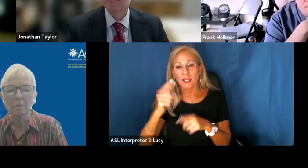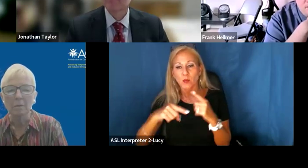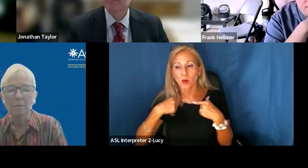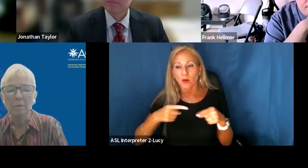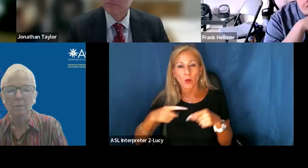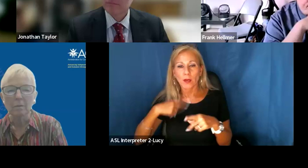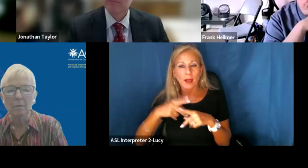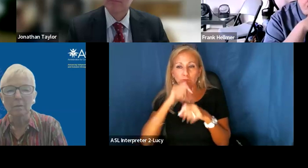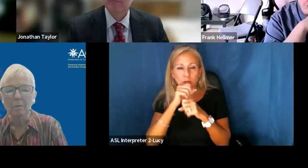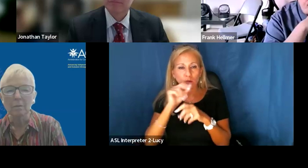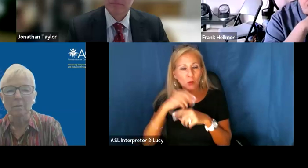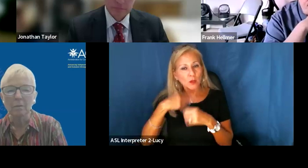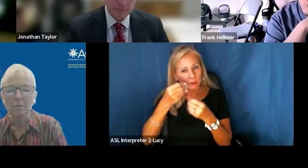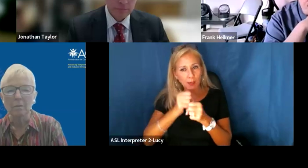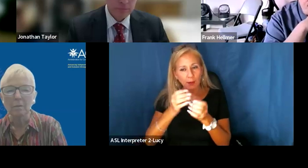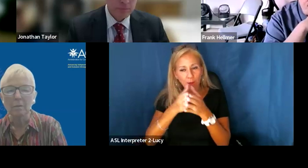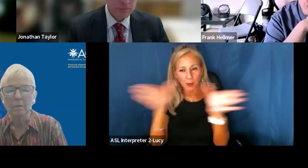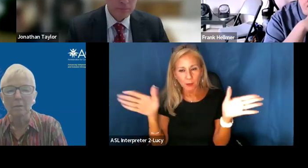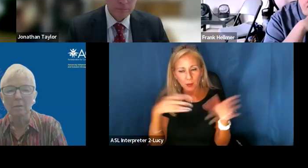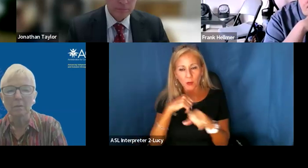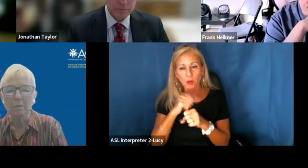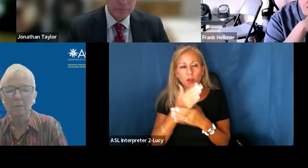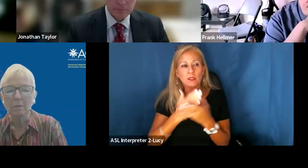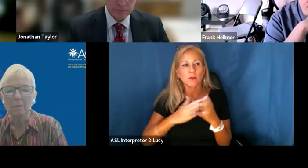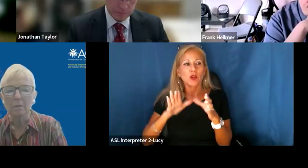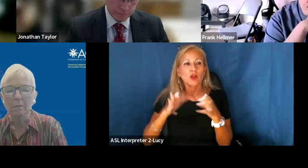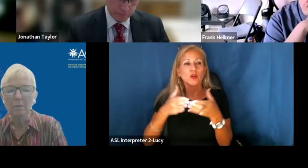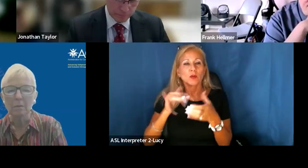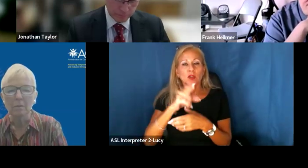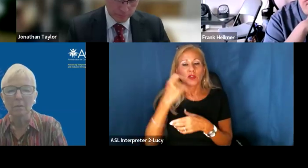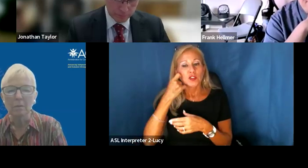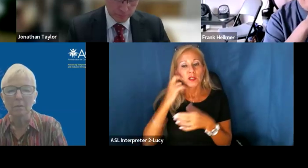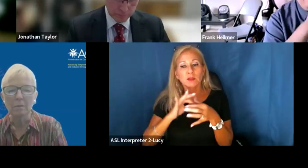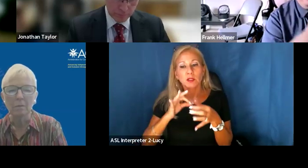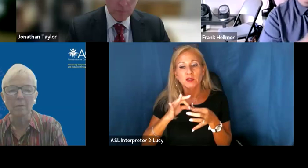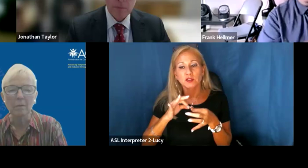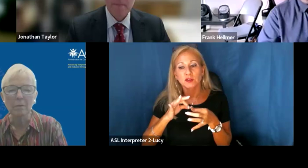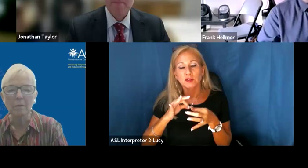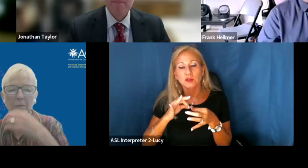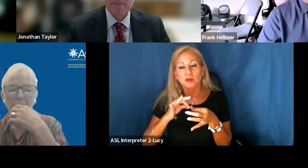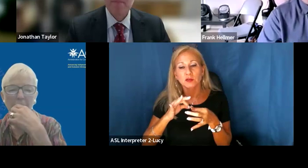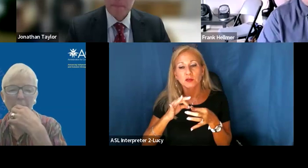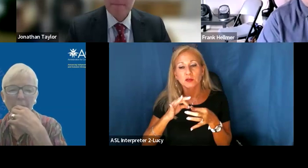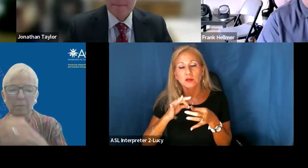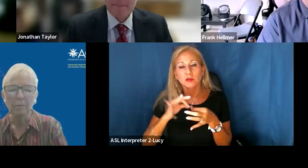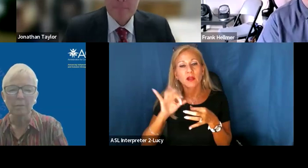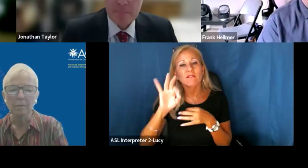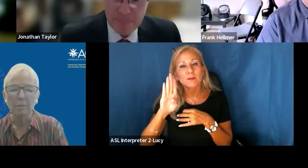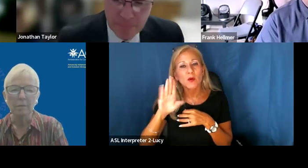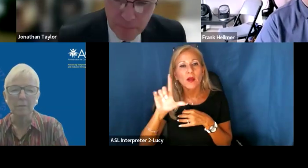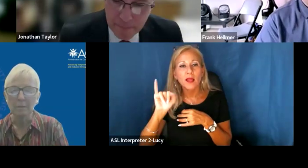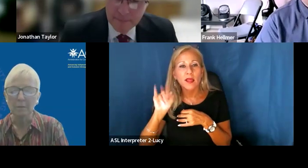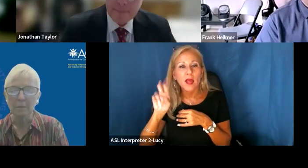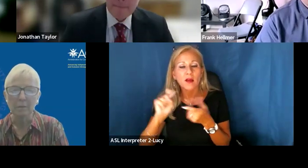going on. And then we also work with some of the groups that you just mentioned, Frank, to do Facebook Lives